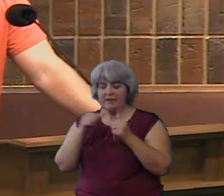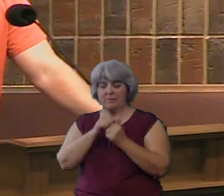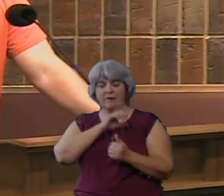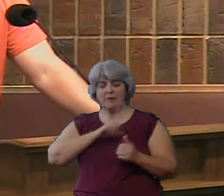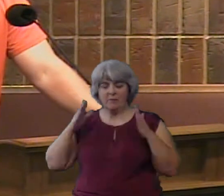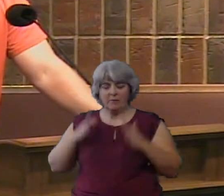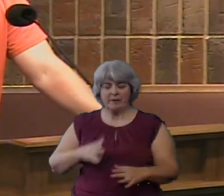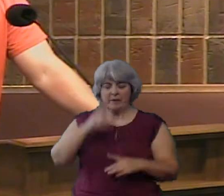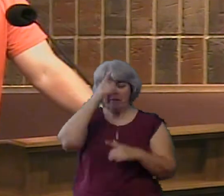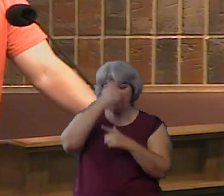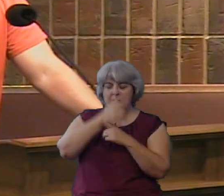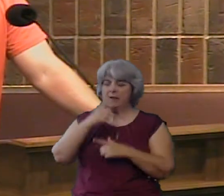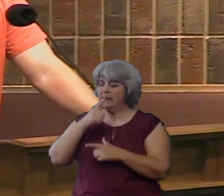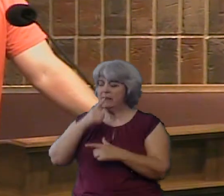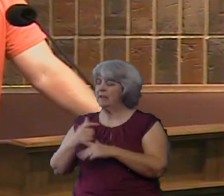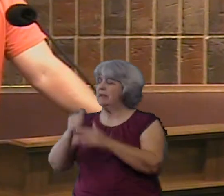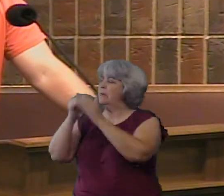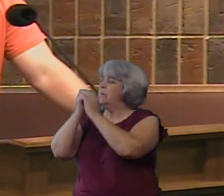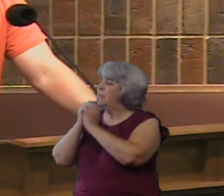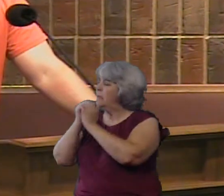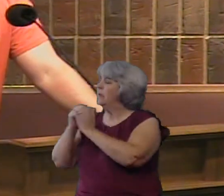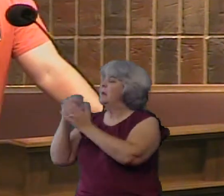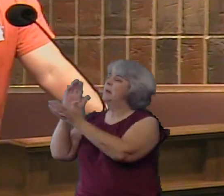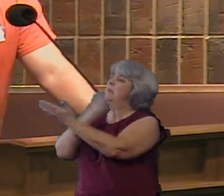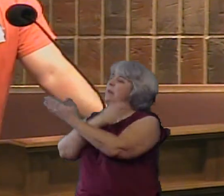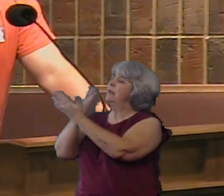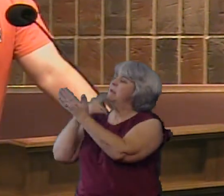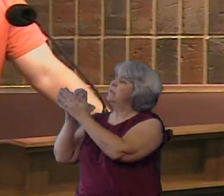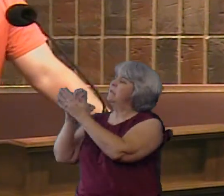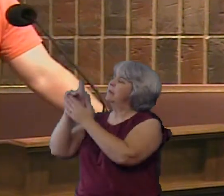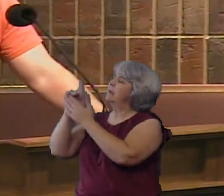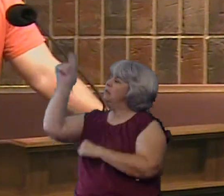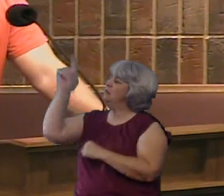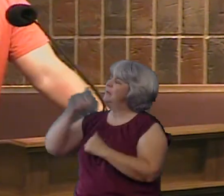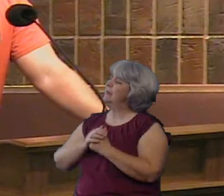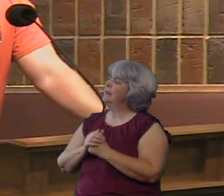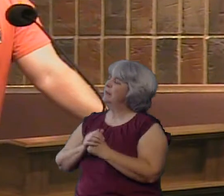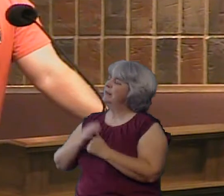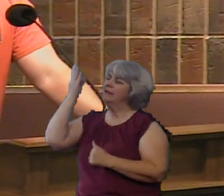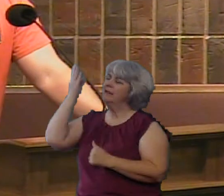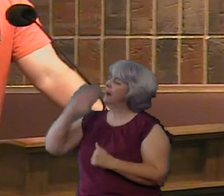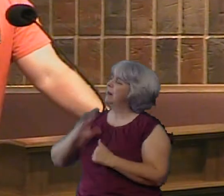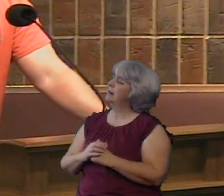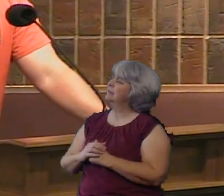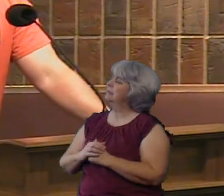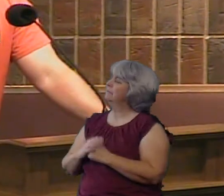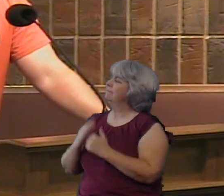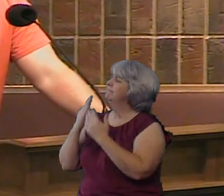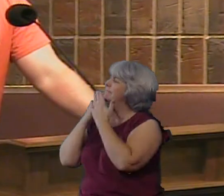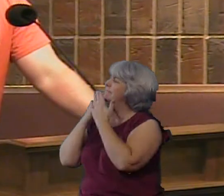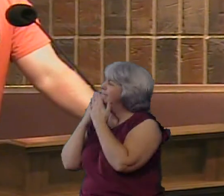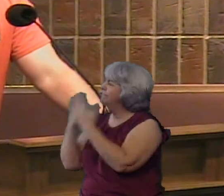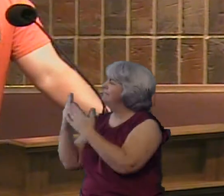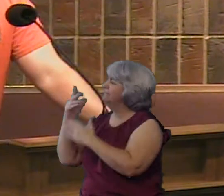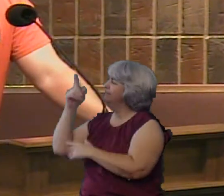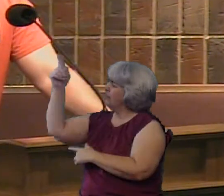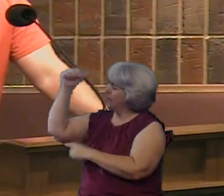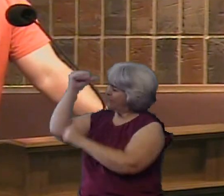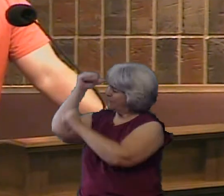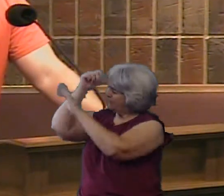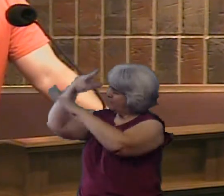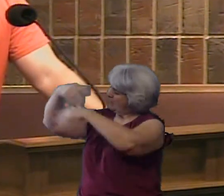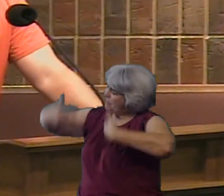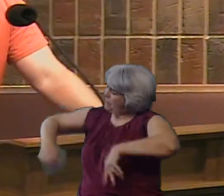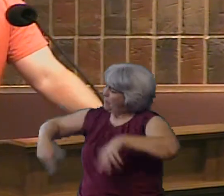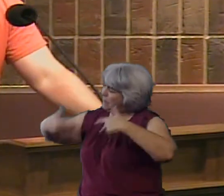and sisters and to worship and sing praises to you. God, we're so thankful for you, the greatest Father of all, and we're so